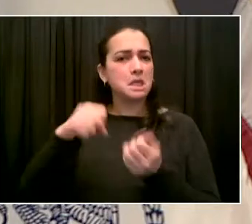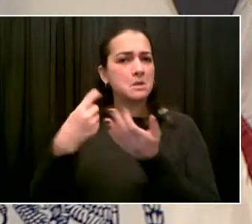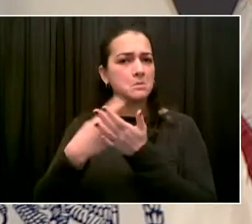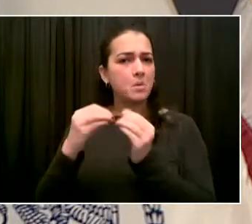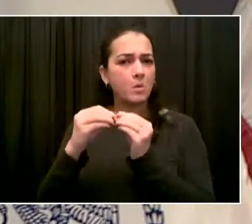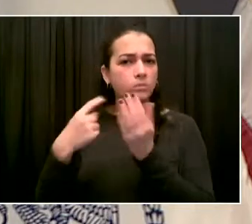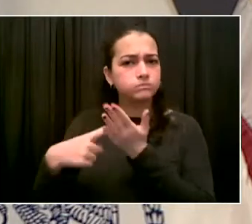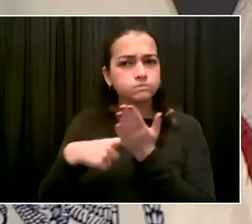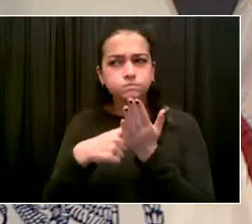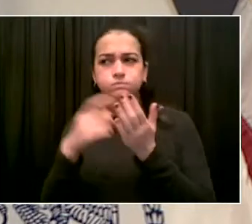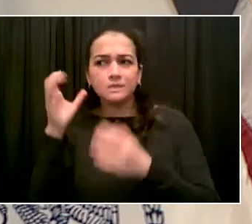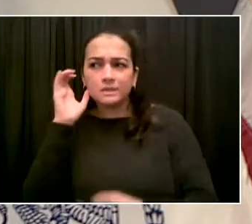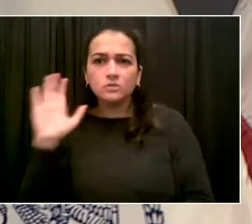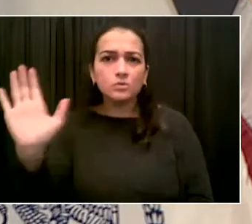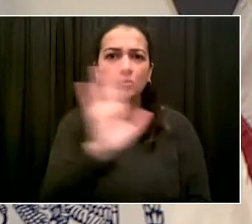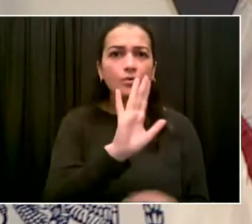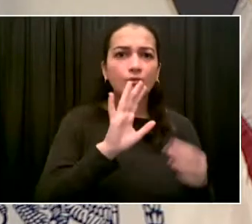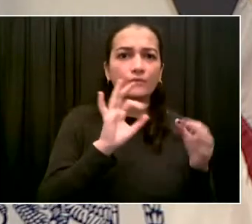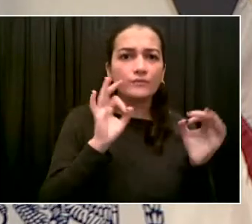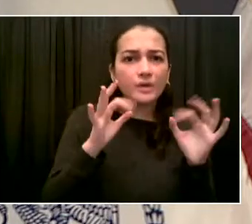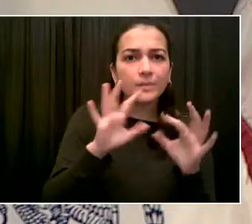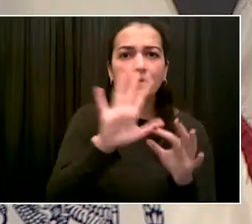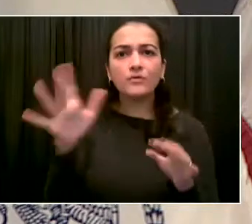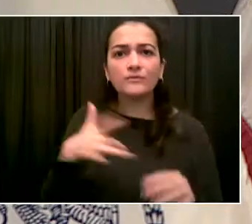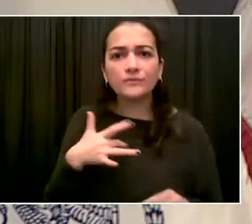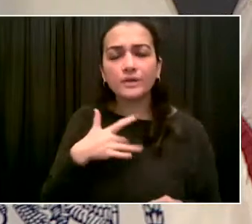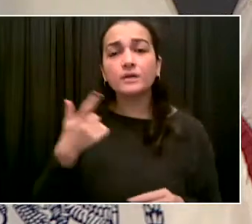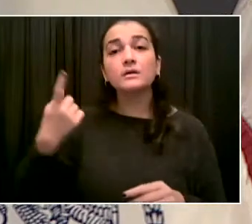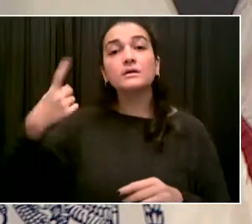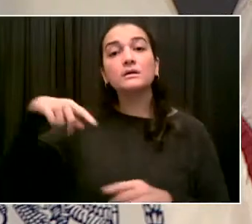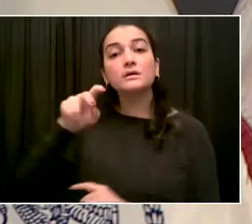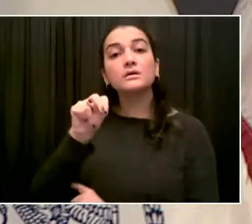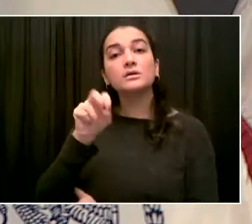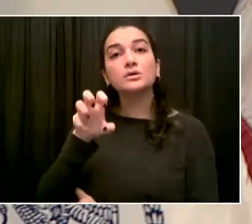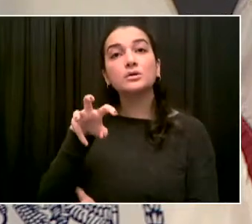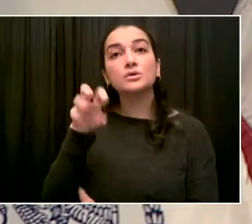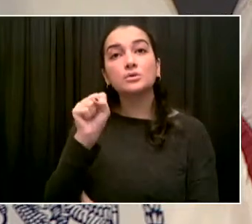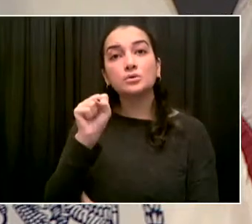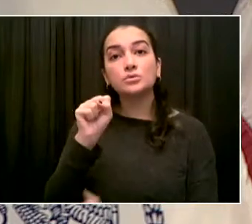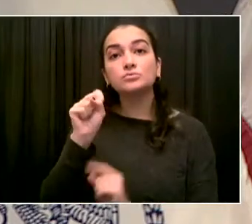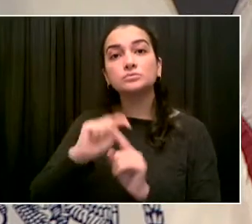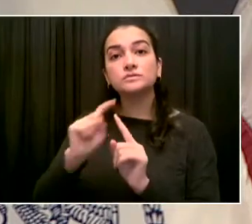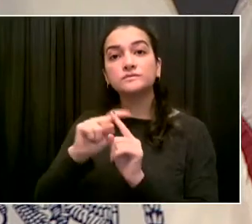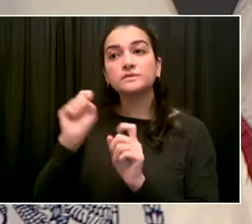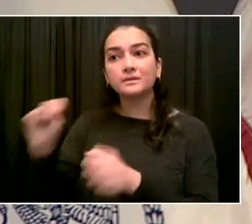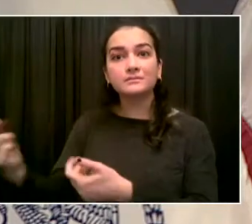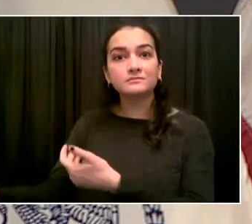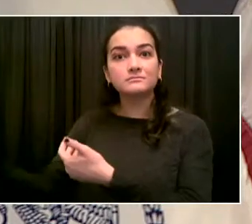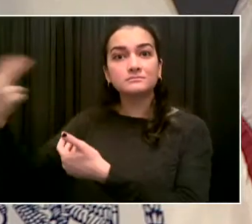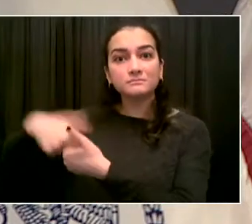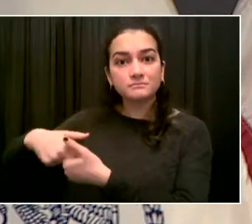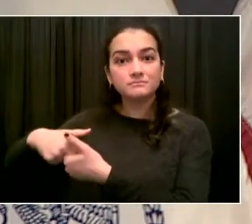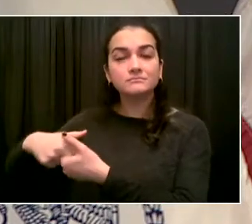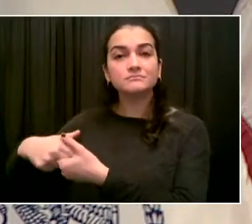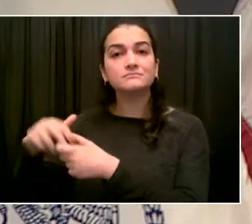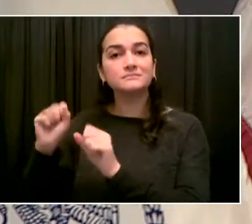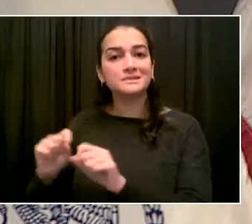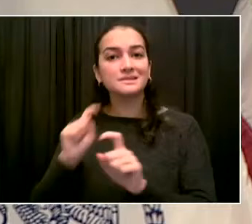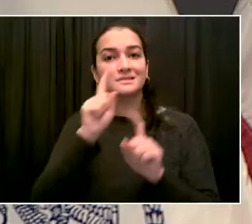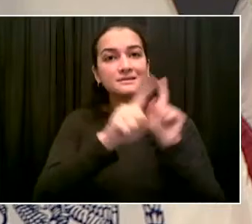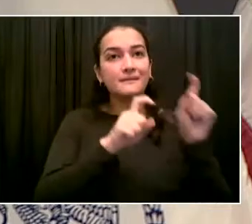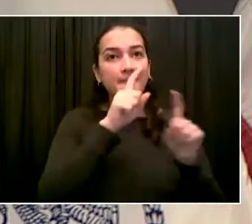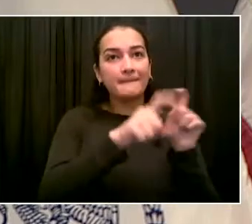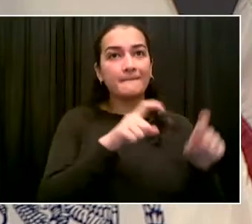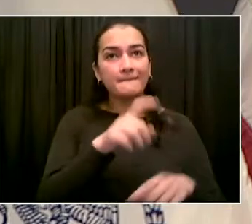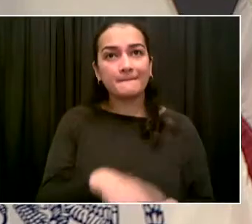think it's anything but that. It works. It's a good way of doing things. Over time, people make whatever adjustments they feel make sense. But